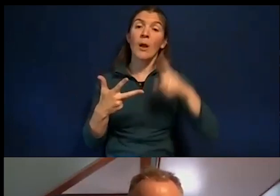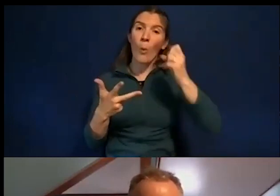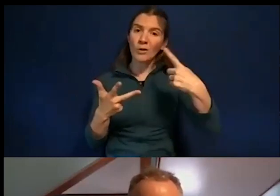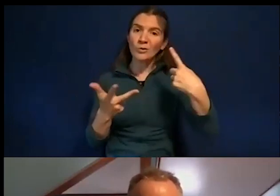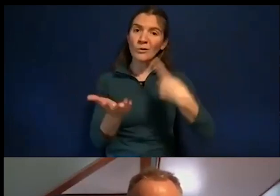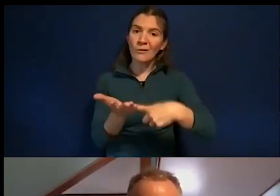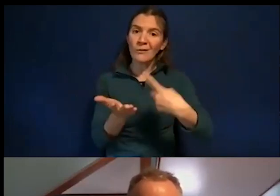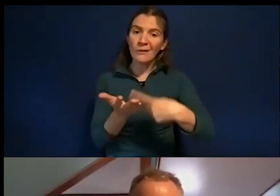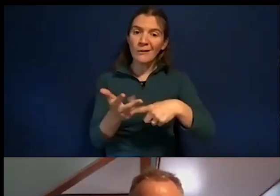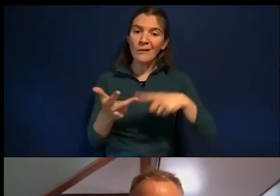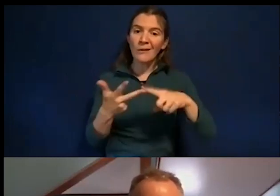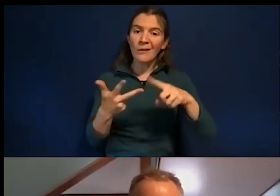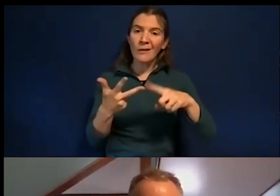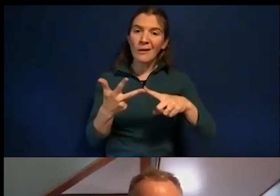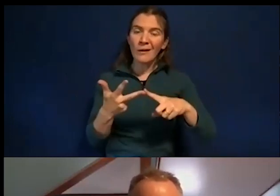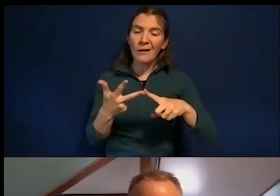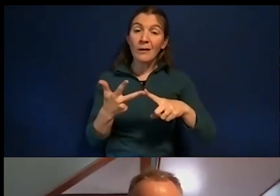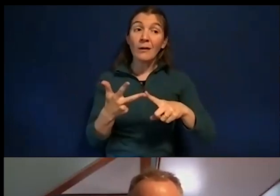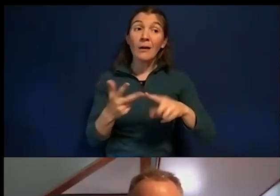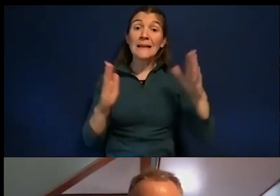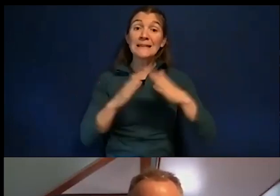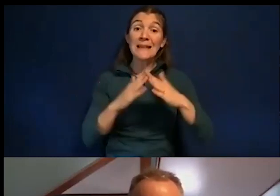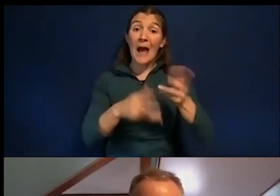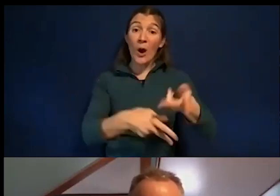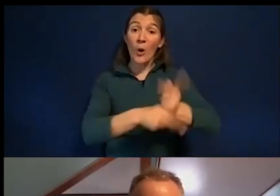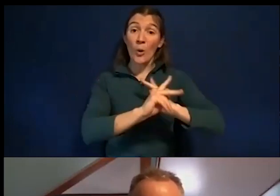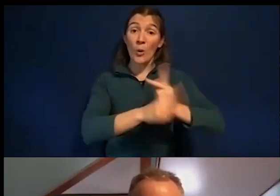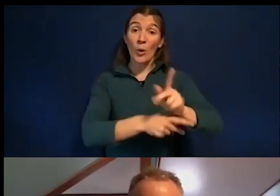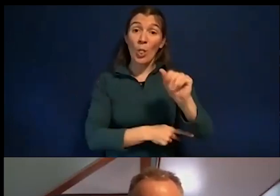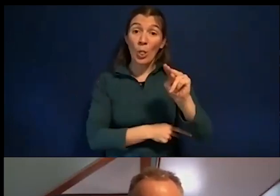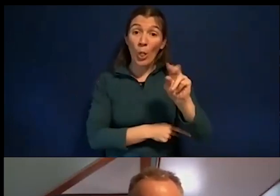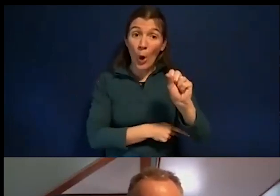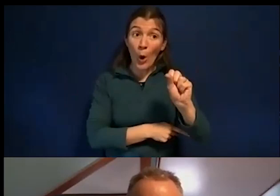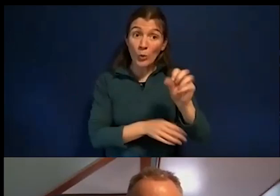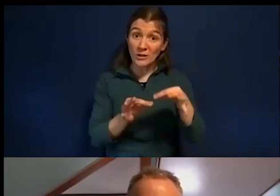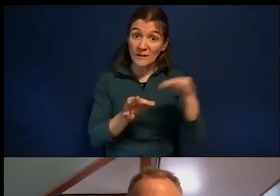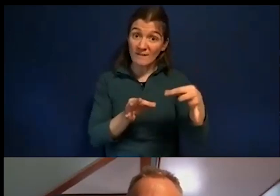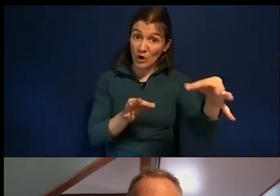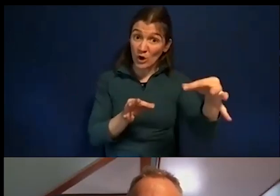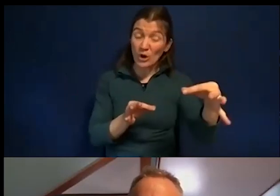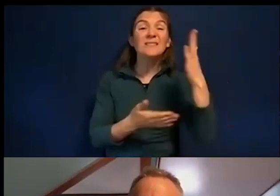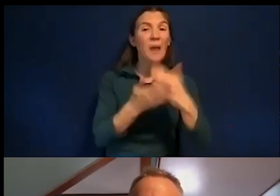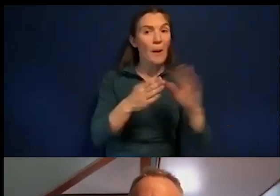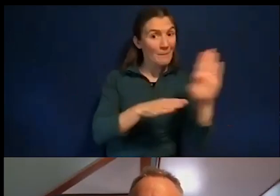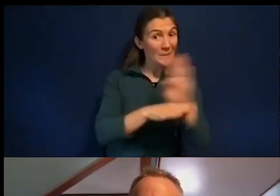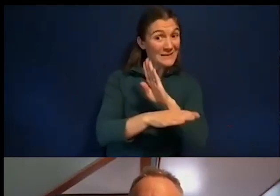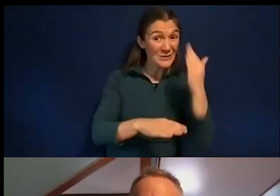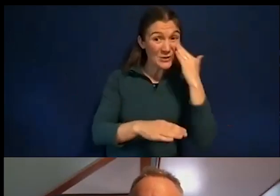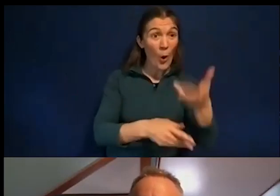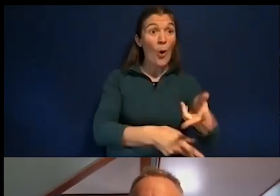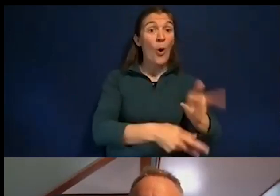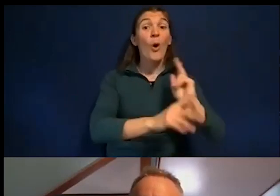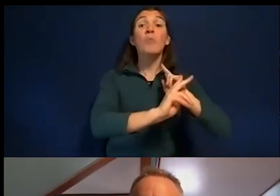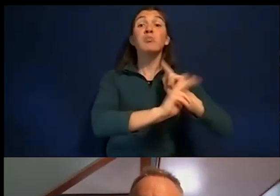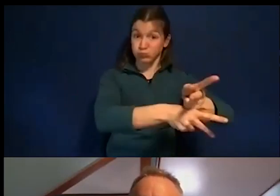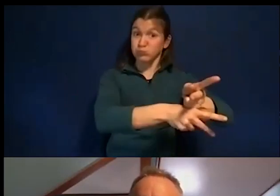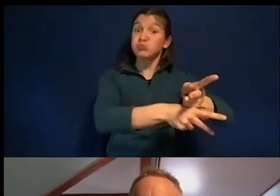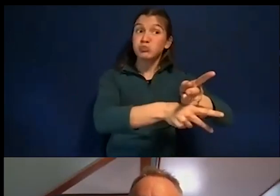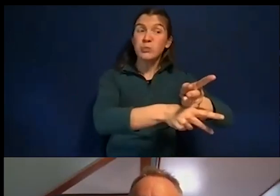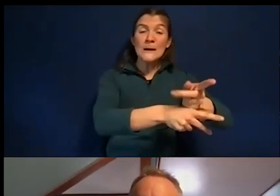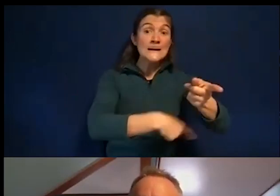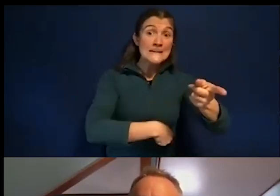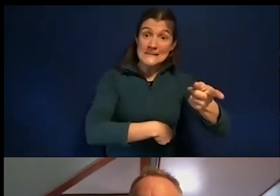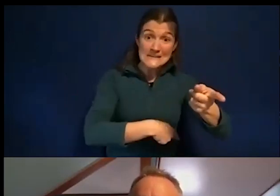of deferments on town loans, because there's quite a few businesses who had loans with the town. Some of them